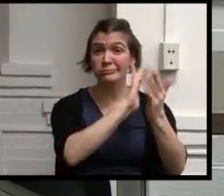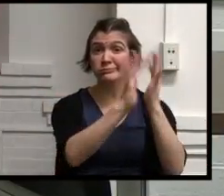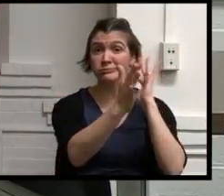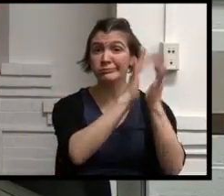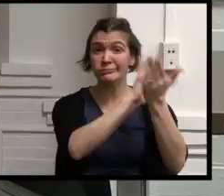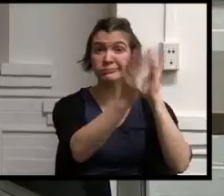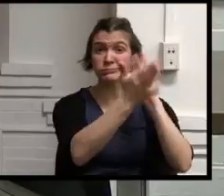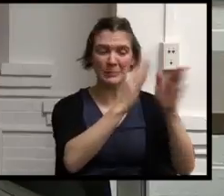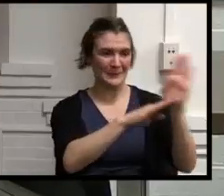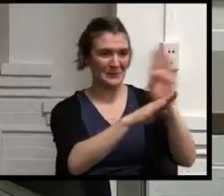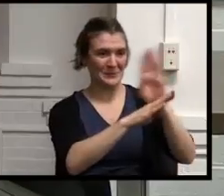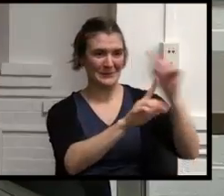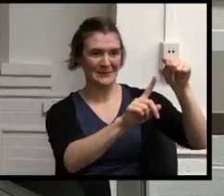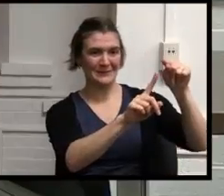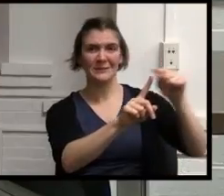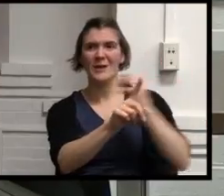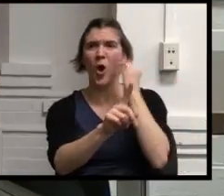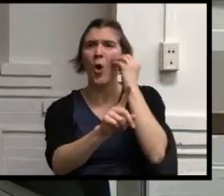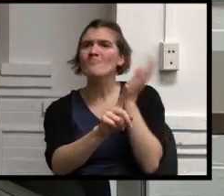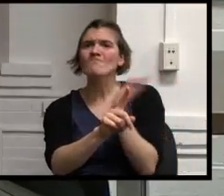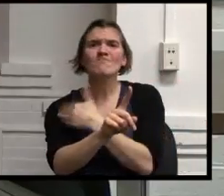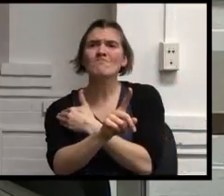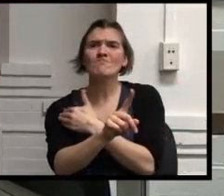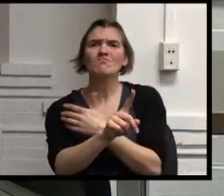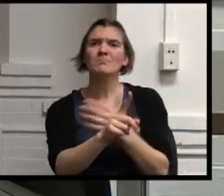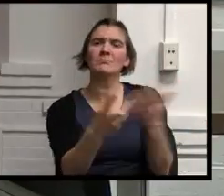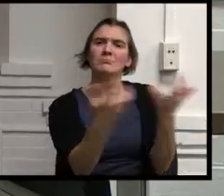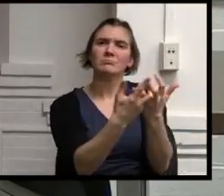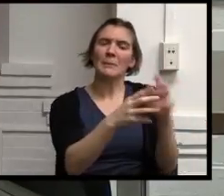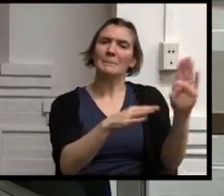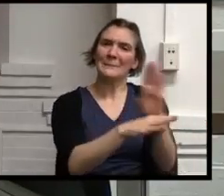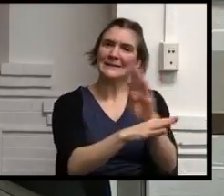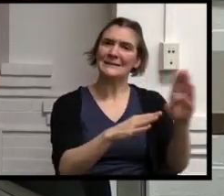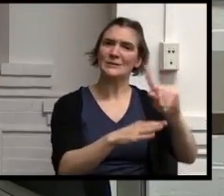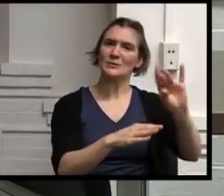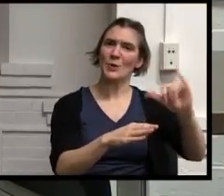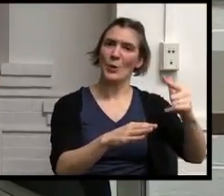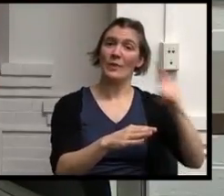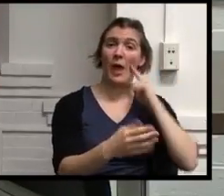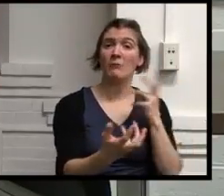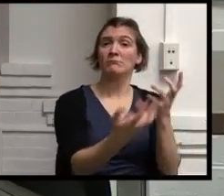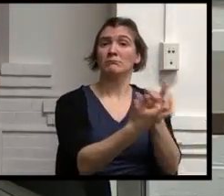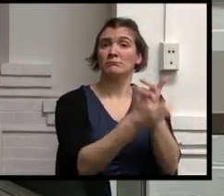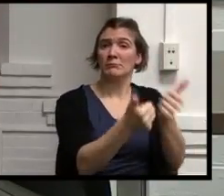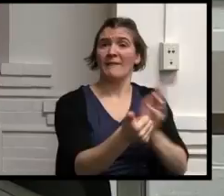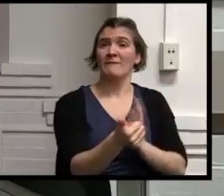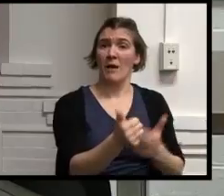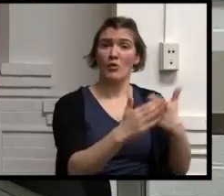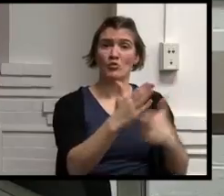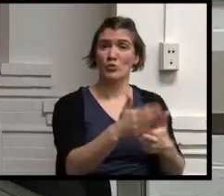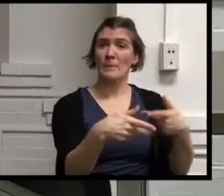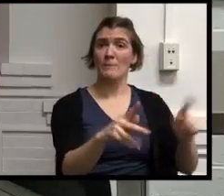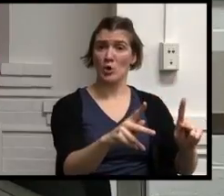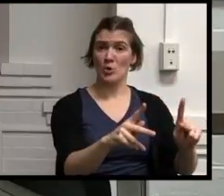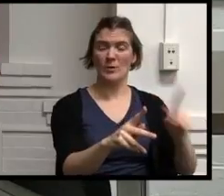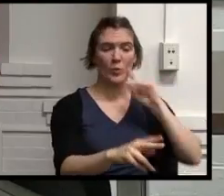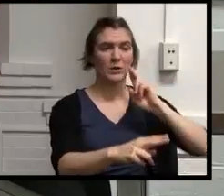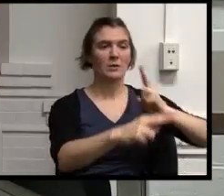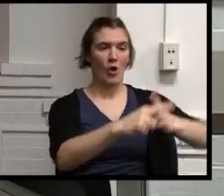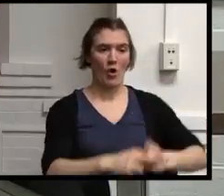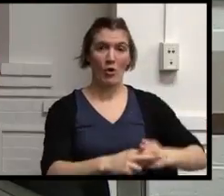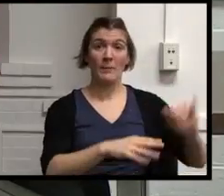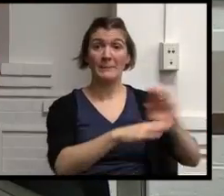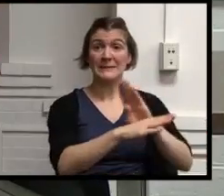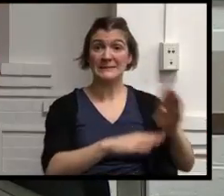campus, it was more orderly and consistent, which is a requirement of our land use regulations, to zone those parcels as